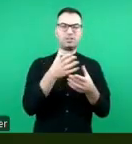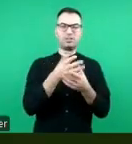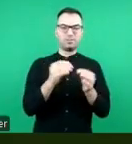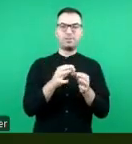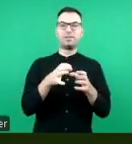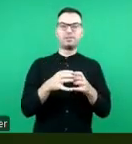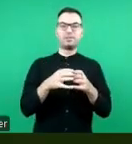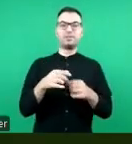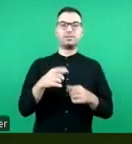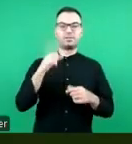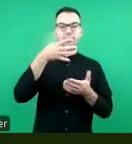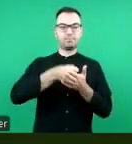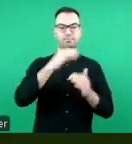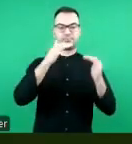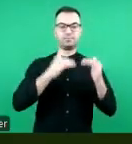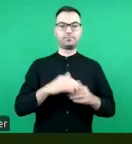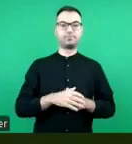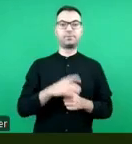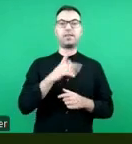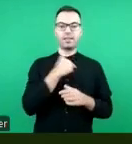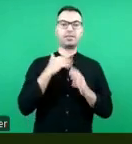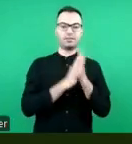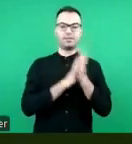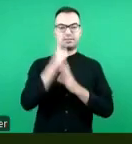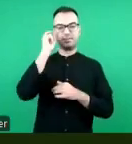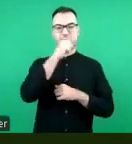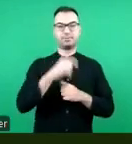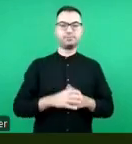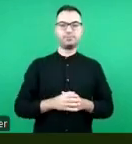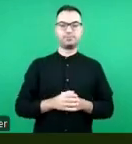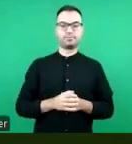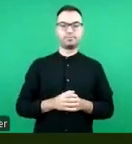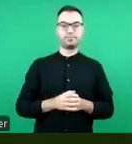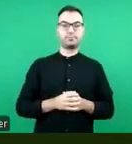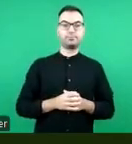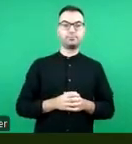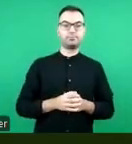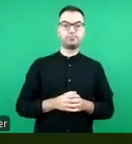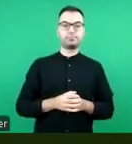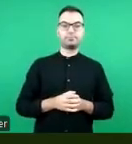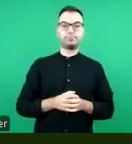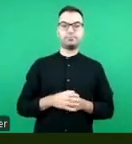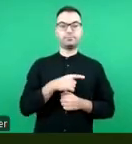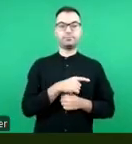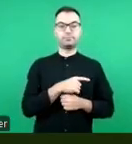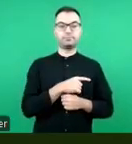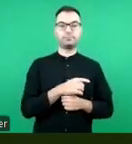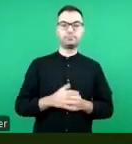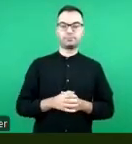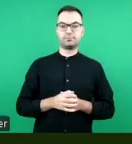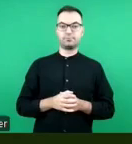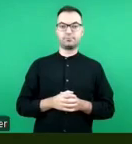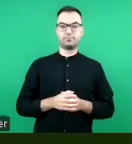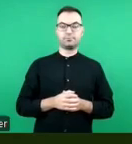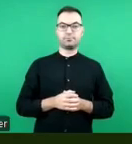It's a picture from the Bavarian forest. It's actually a Natura 2000 species, the redstart, which we typically have